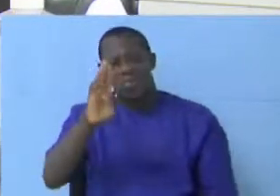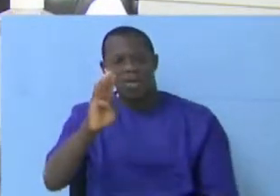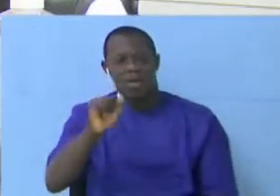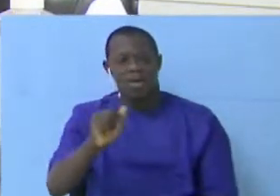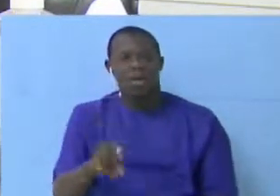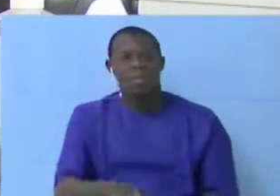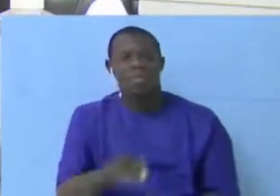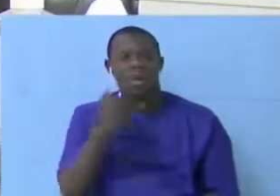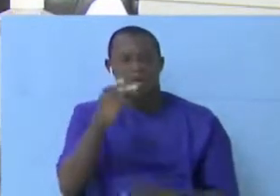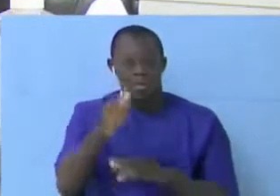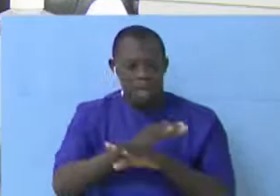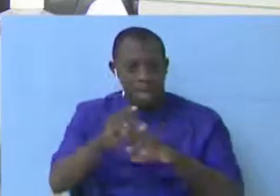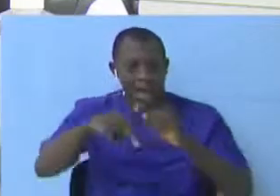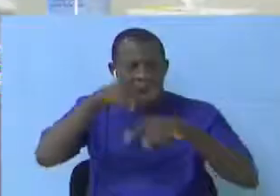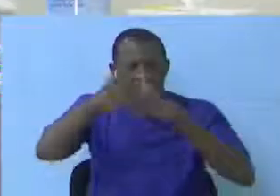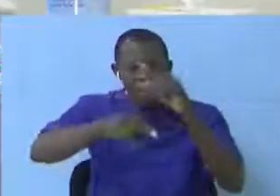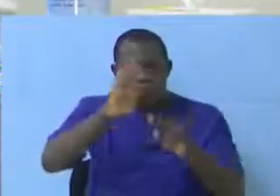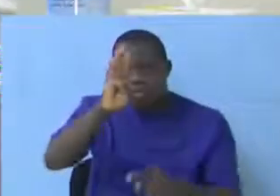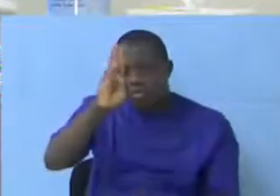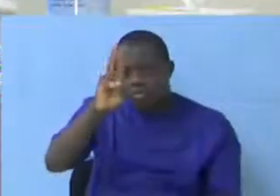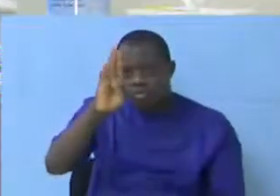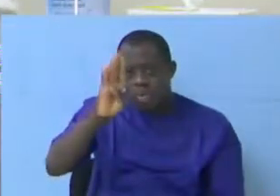Buba ultimately captured?